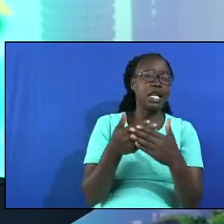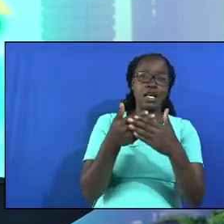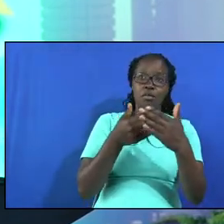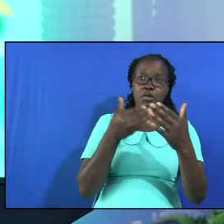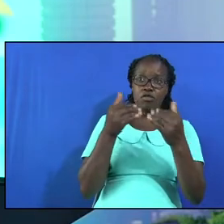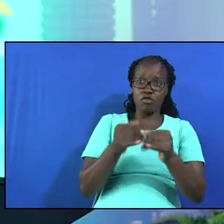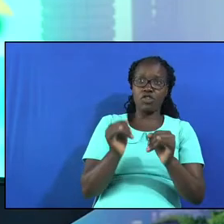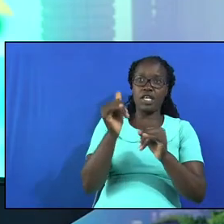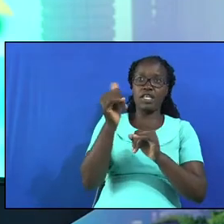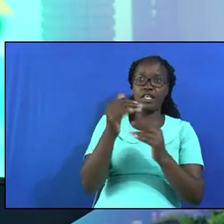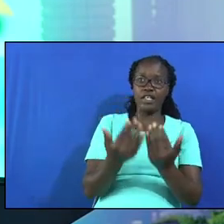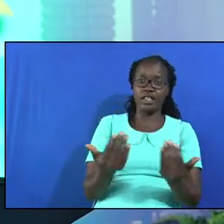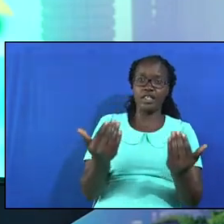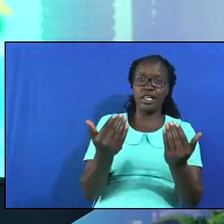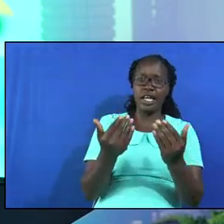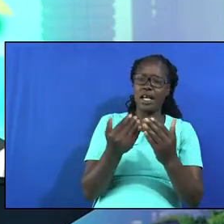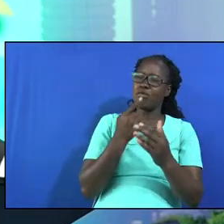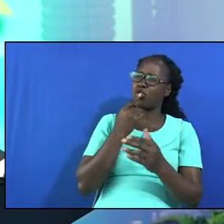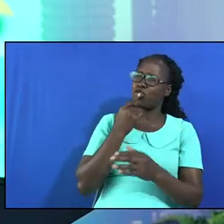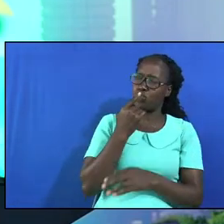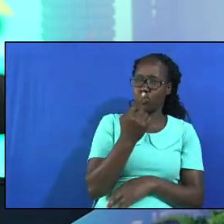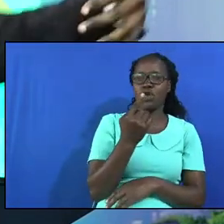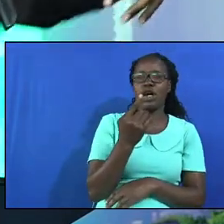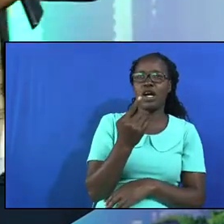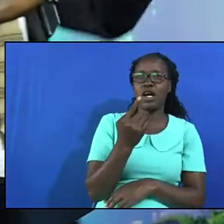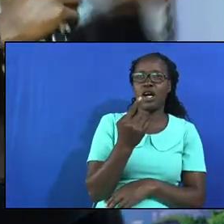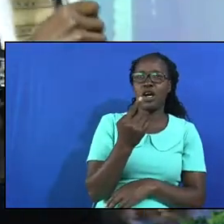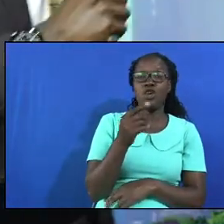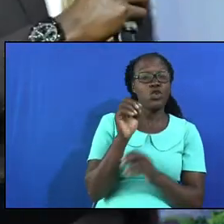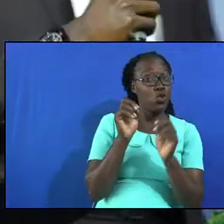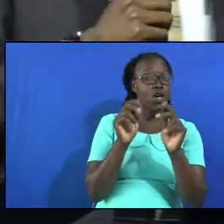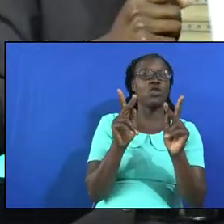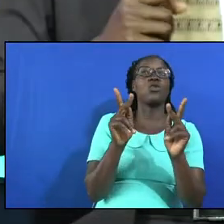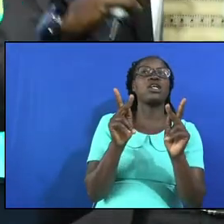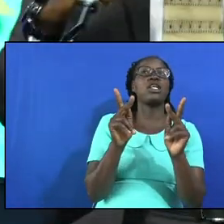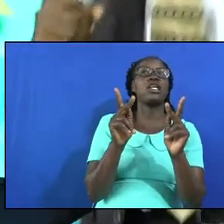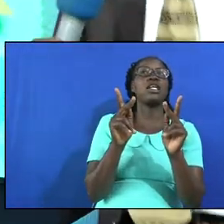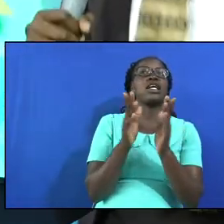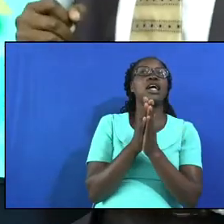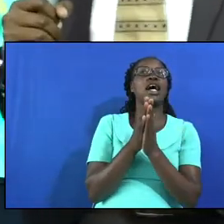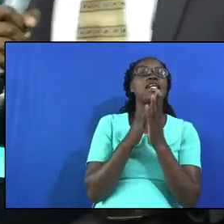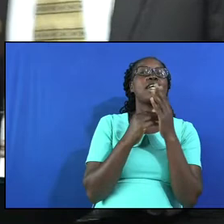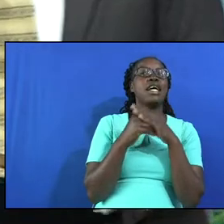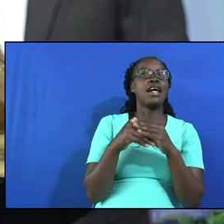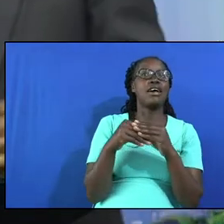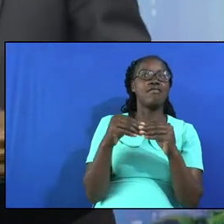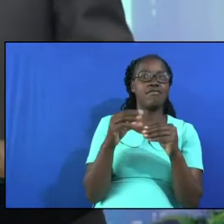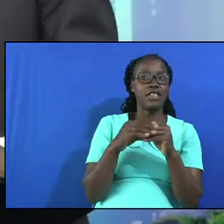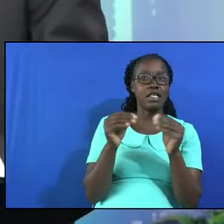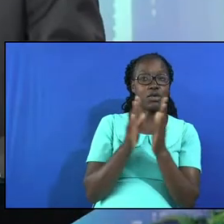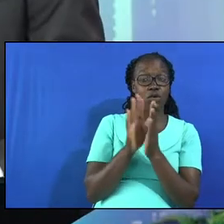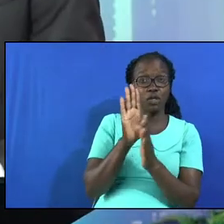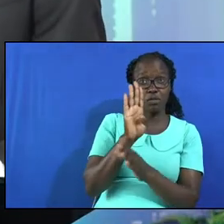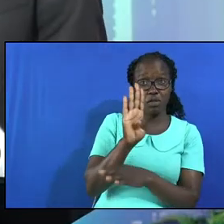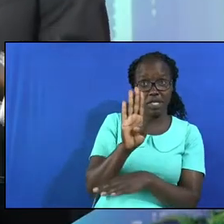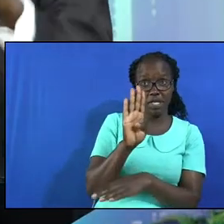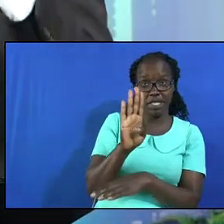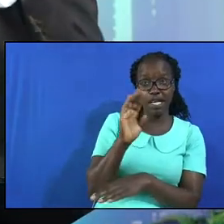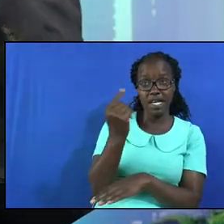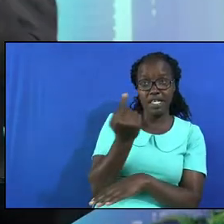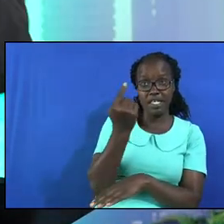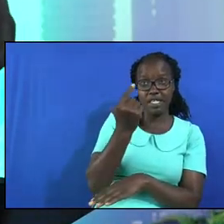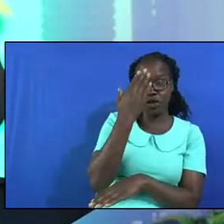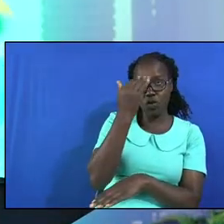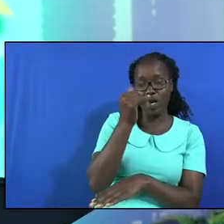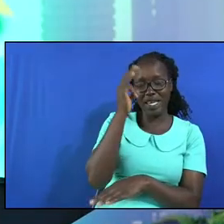Before you try anything, be sure that you are okay and comfortable with being single. Because